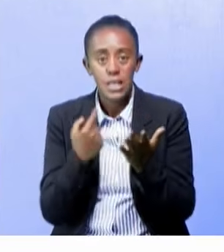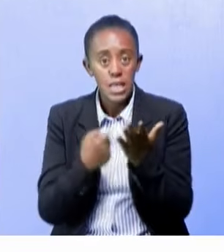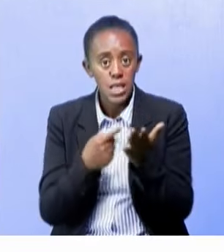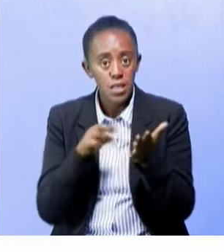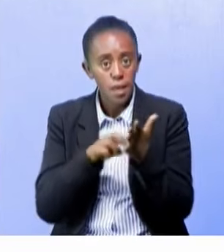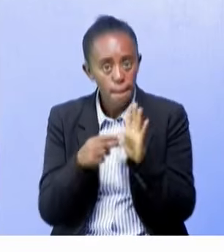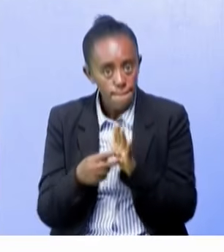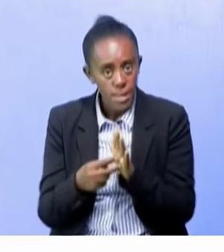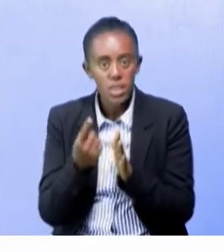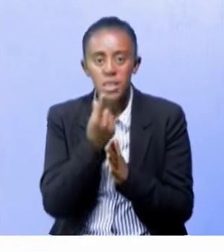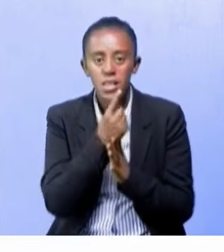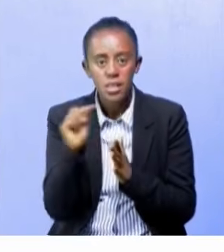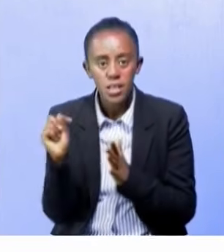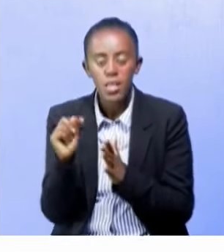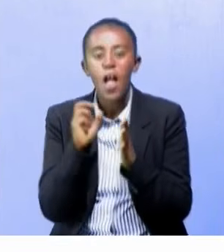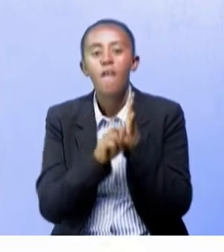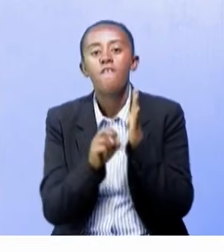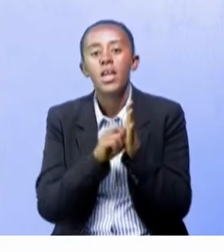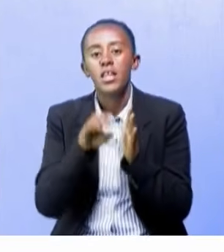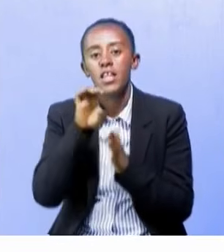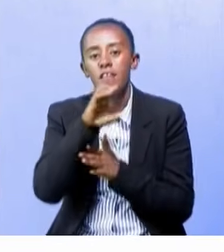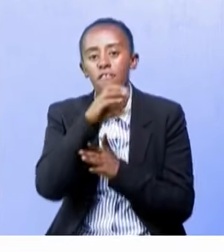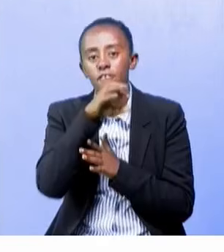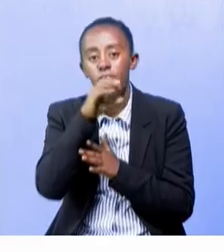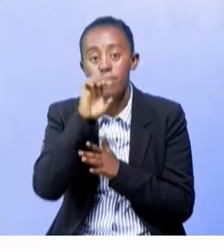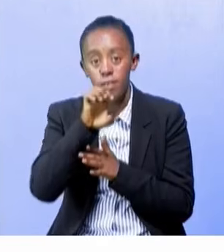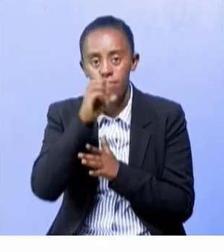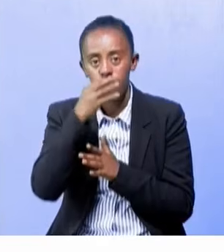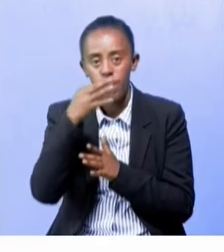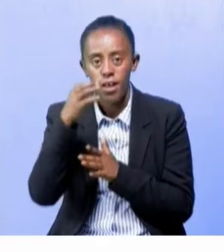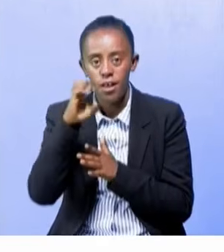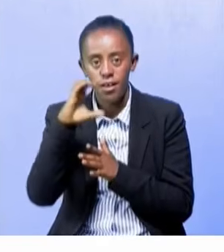means the effect, okay?